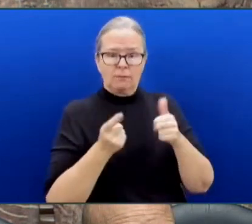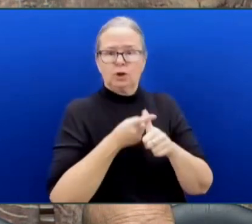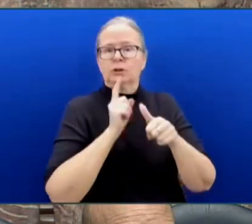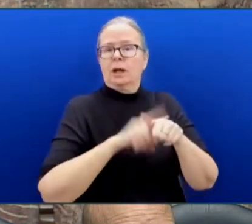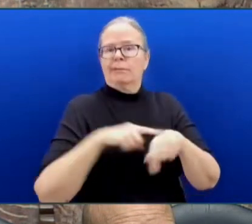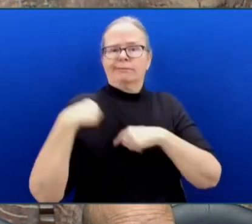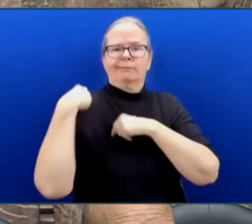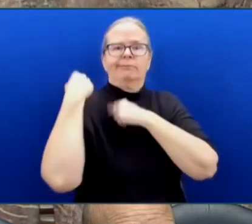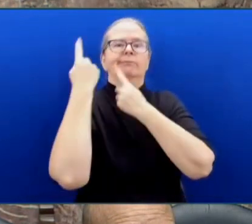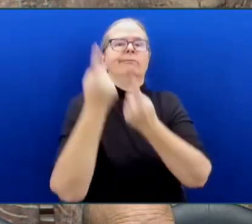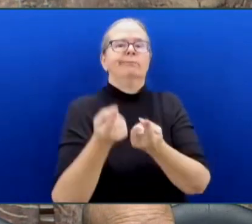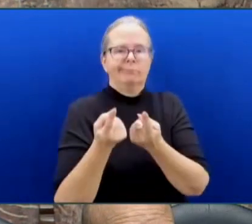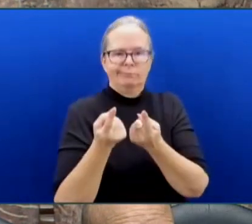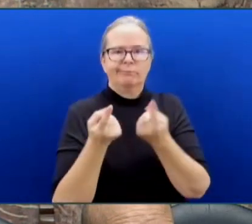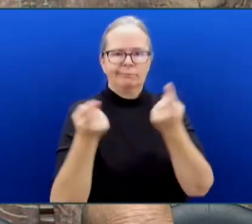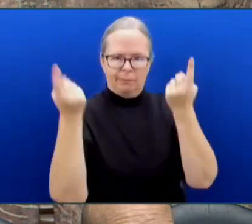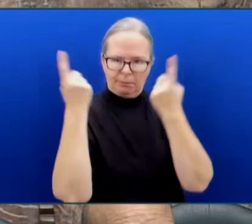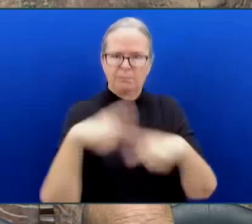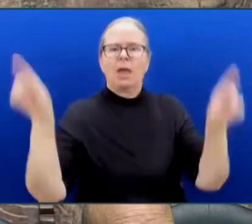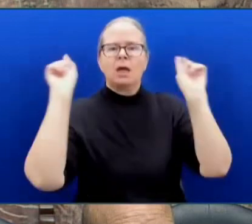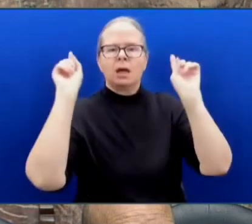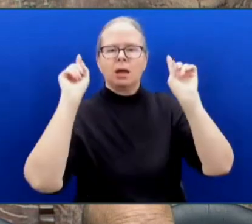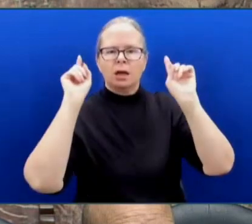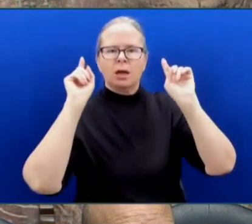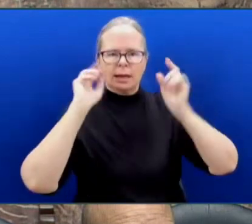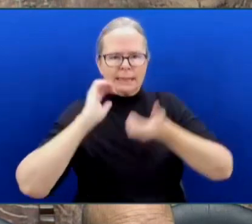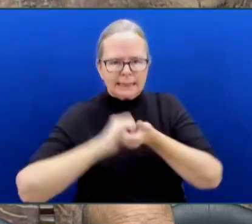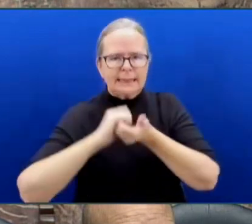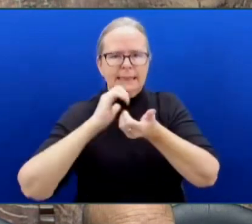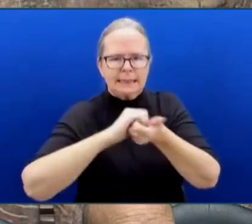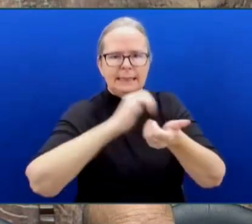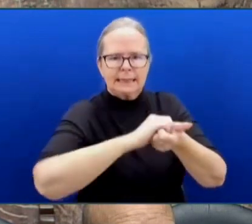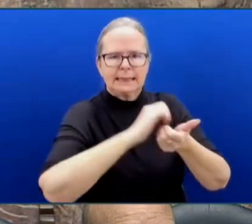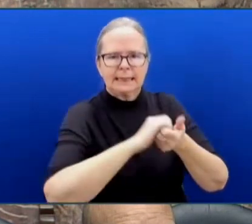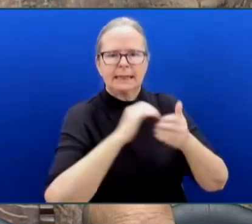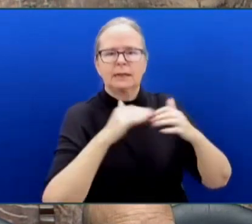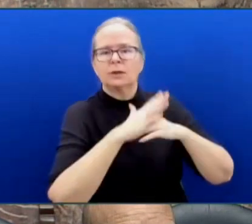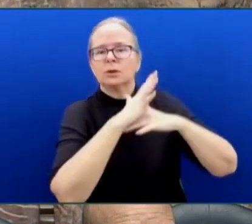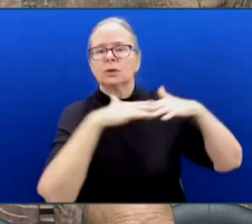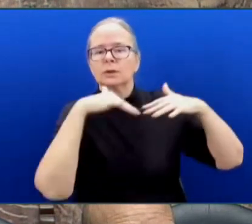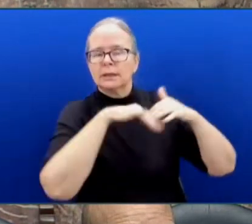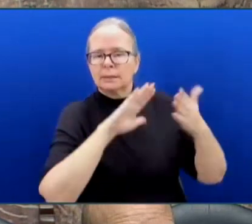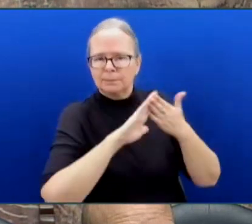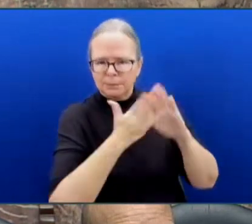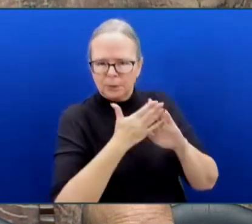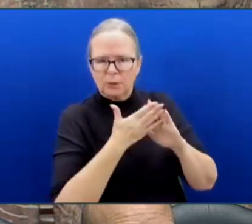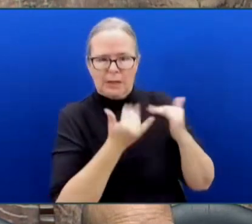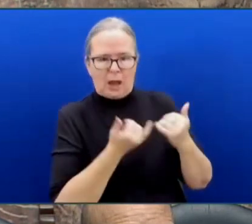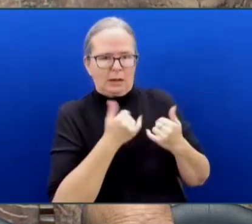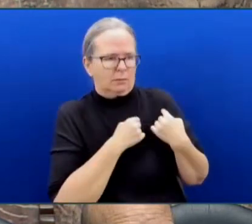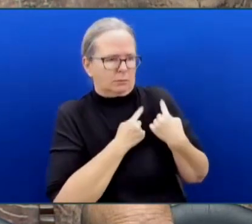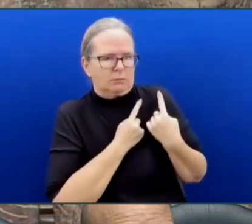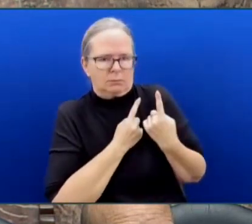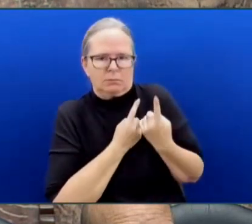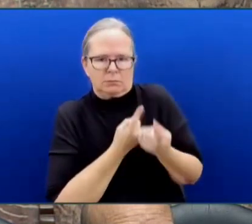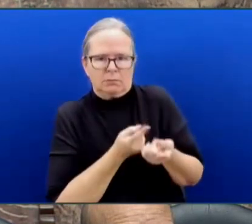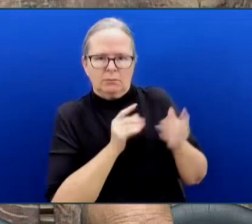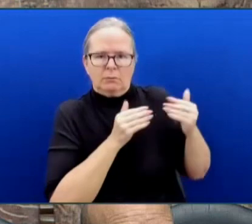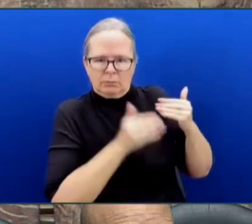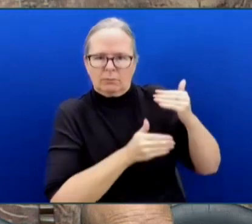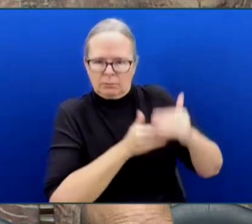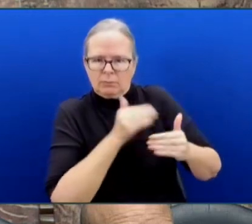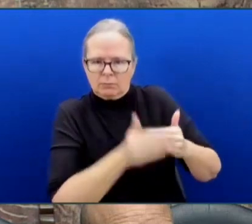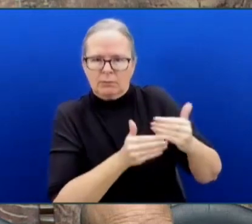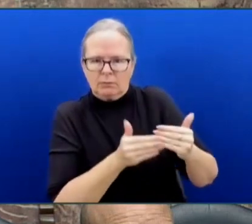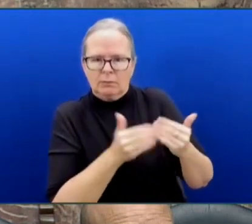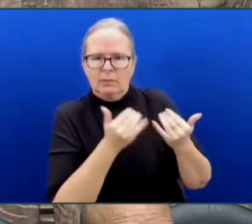that. And I think in this process, and these are issues, and I'm very respectful of the questions provided because these are issues